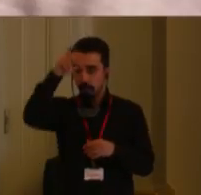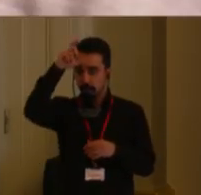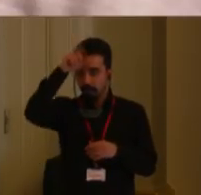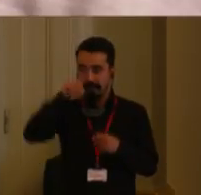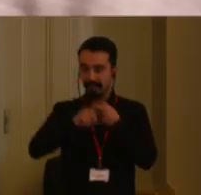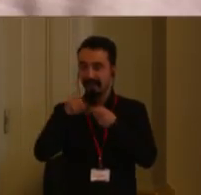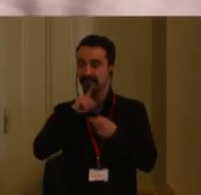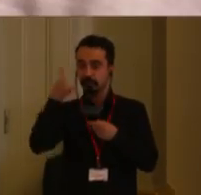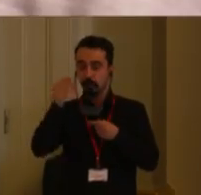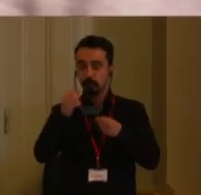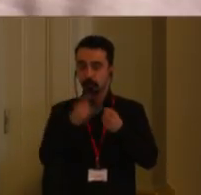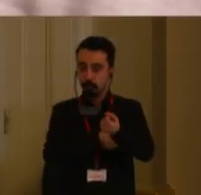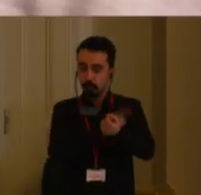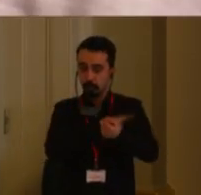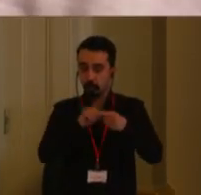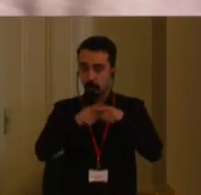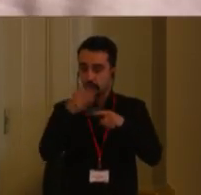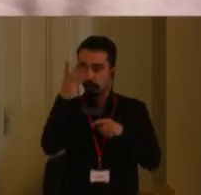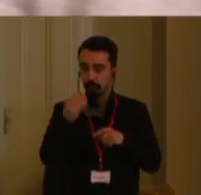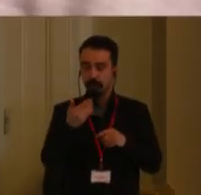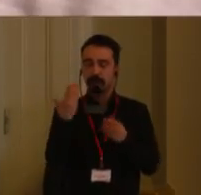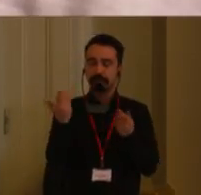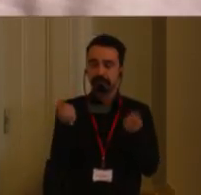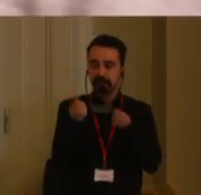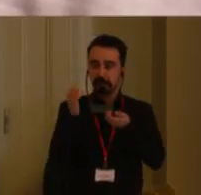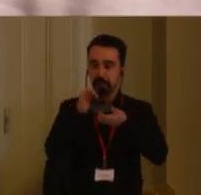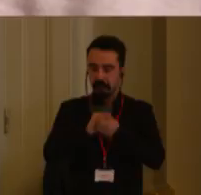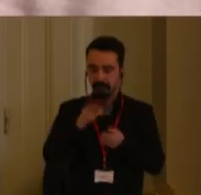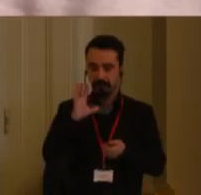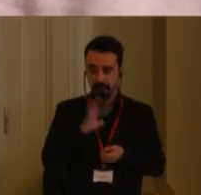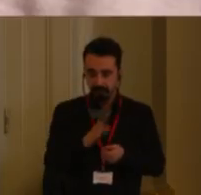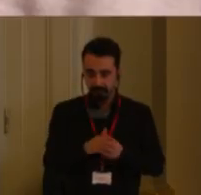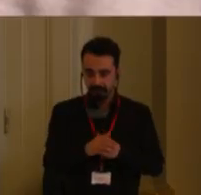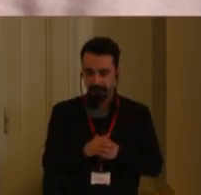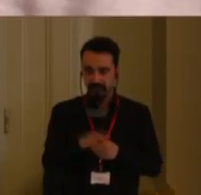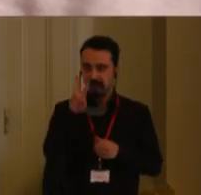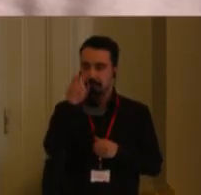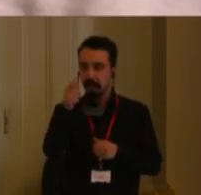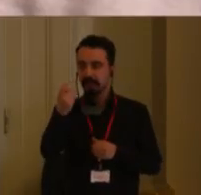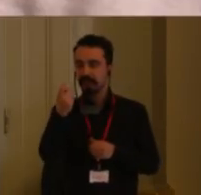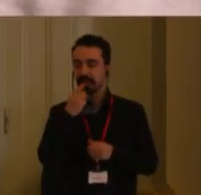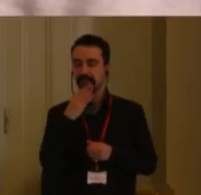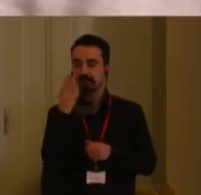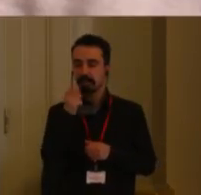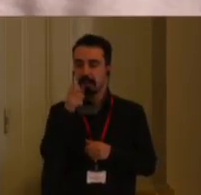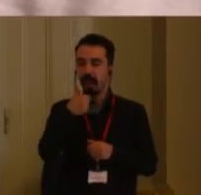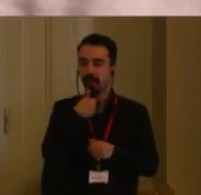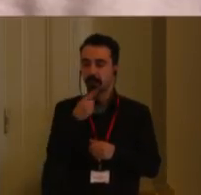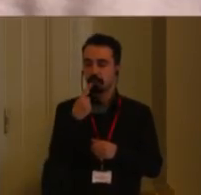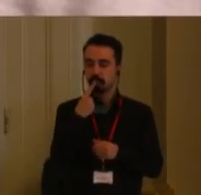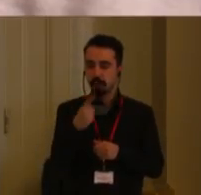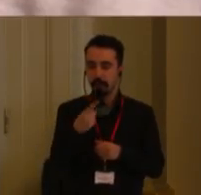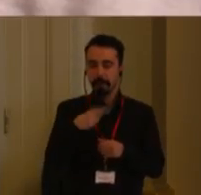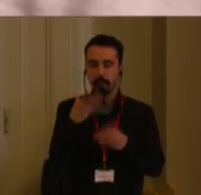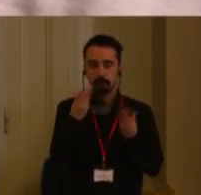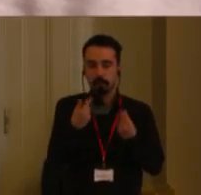will find enlightening, I hope. I was struck by a quote in it from a 26-year-old young man who said, "Youth is a burning